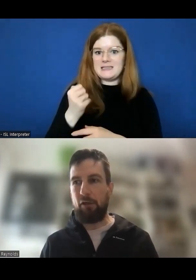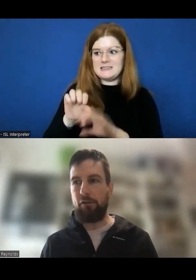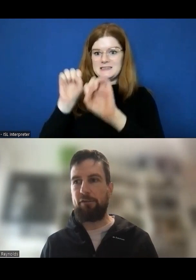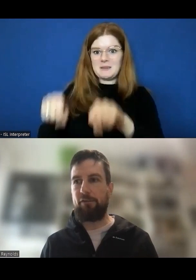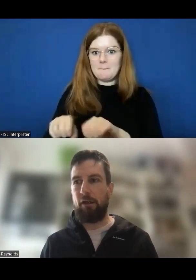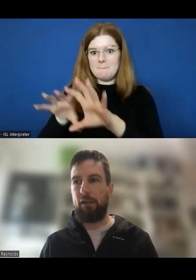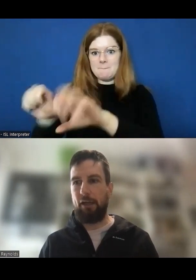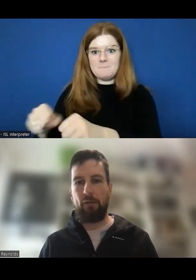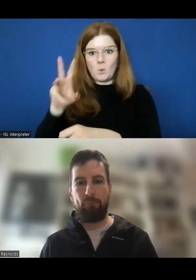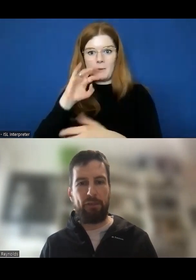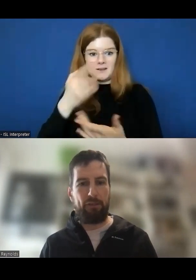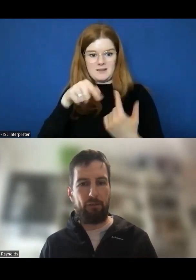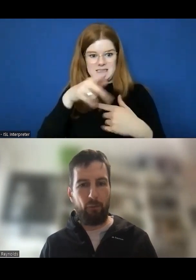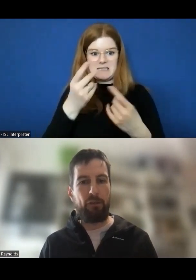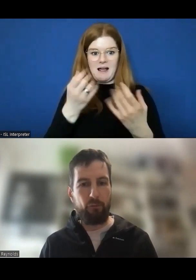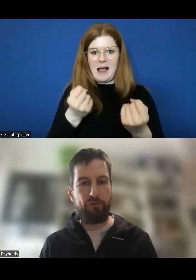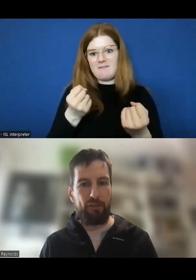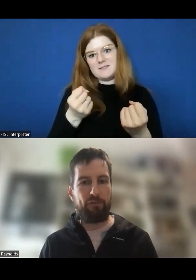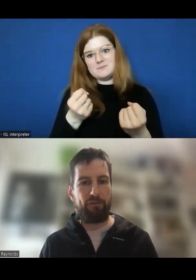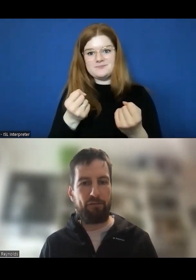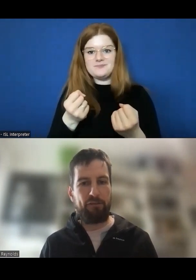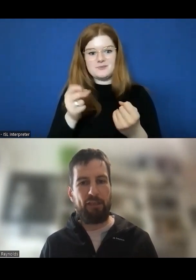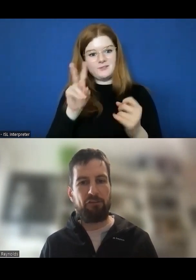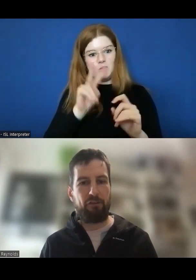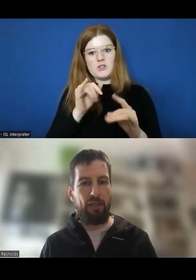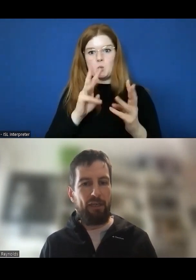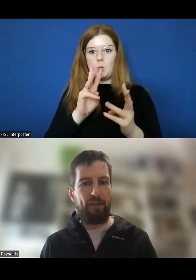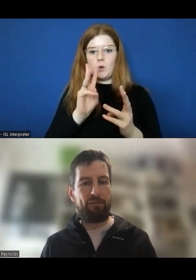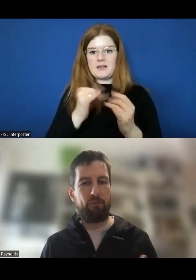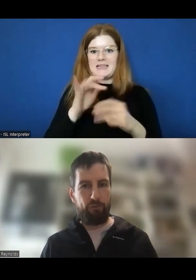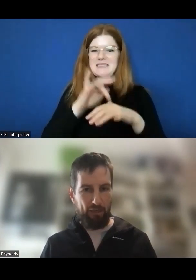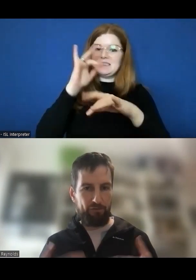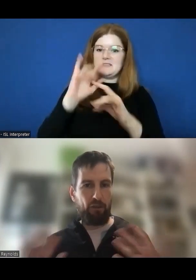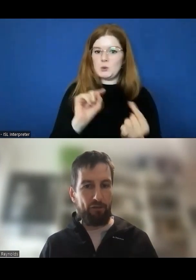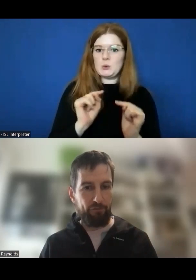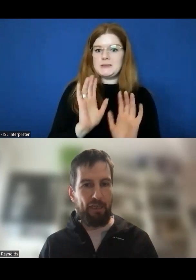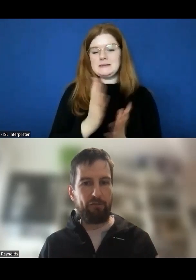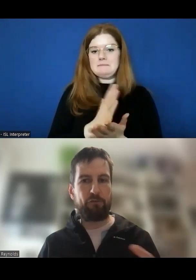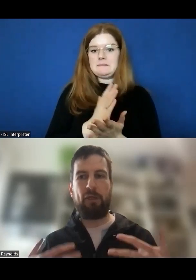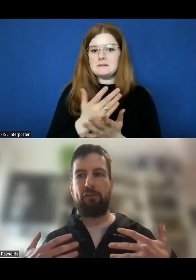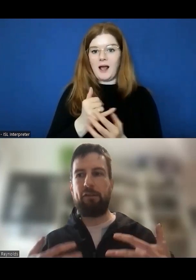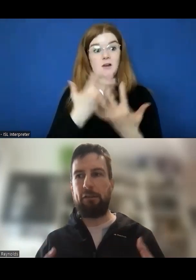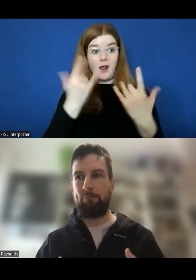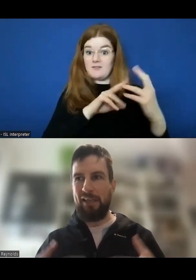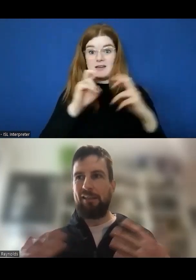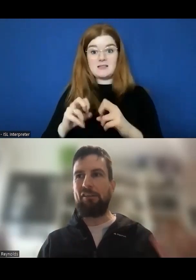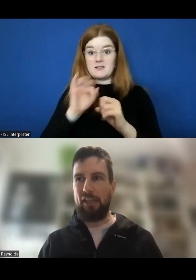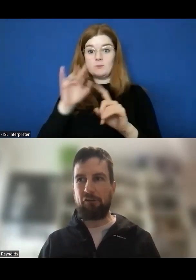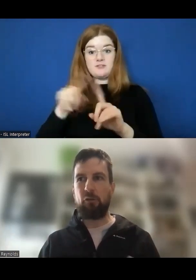regime, because it had been, because it was seen as contentious or sensitive. We've had lots of analysis from